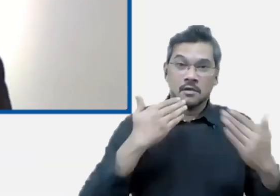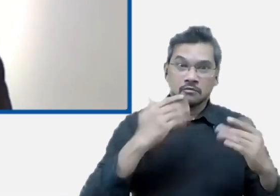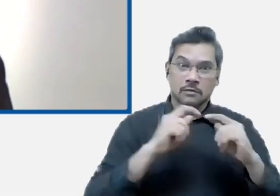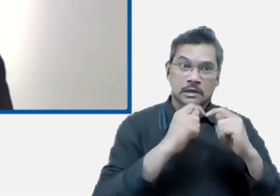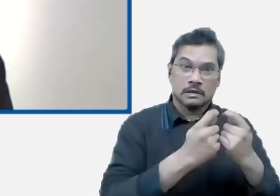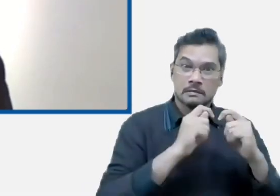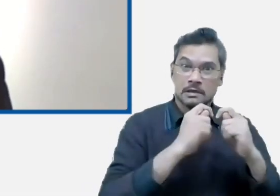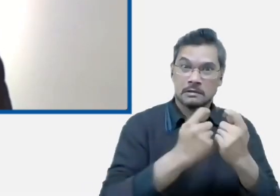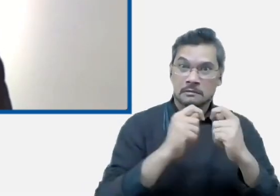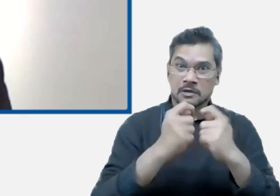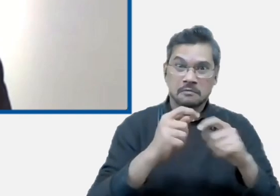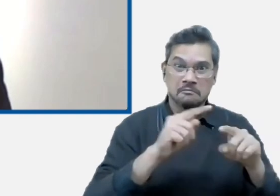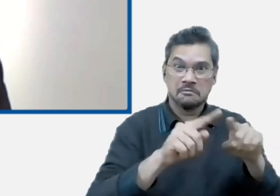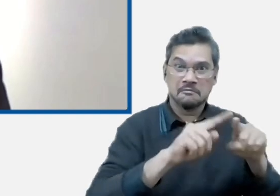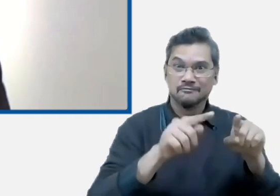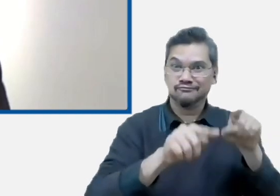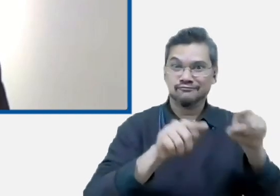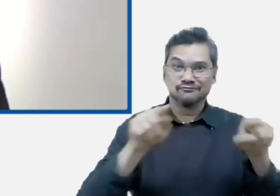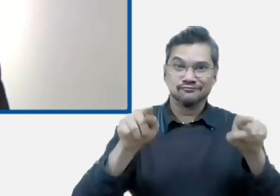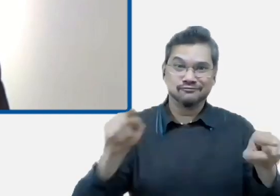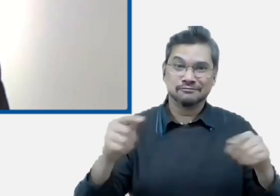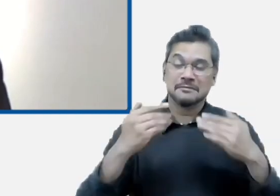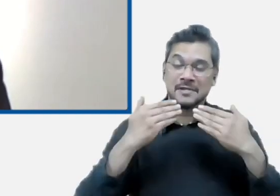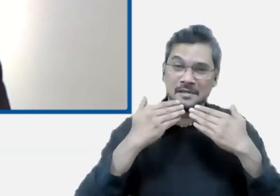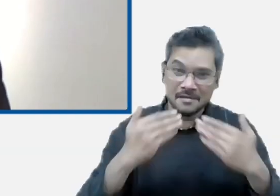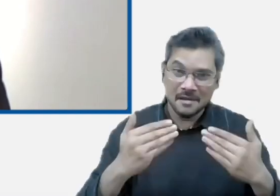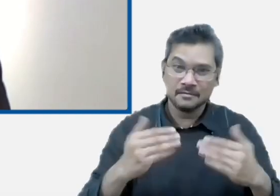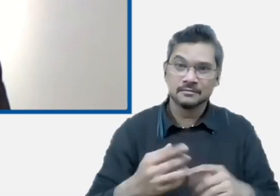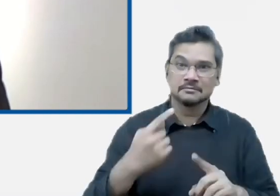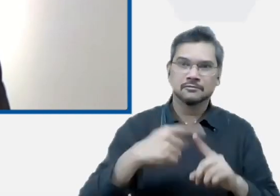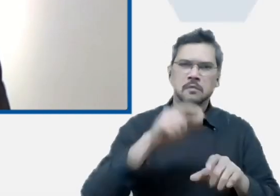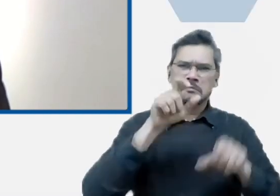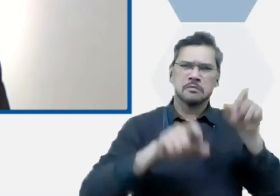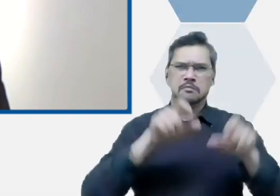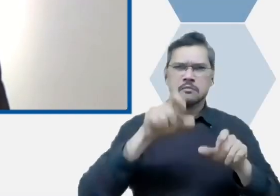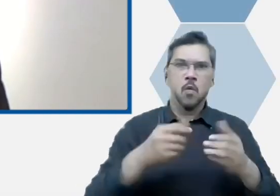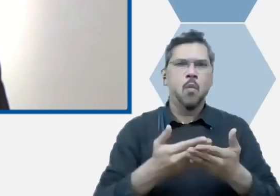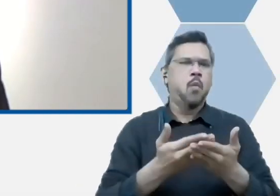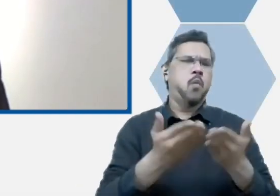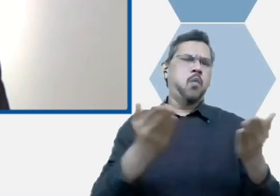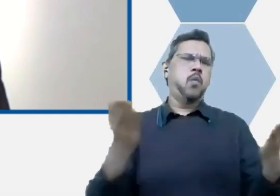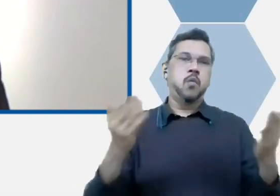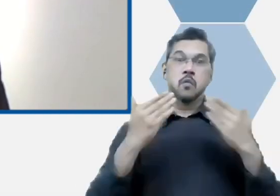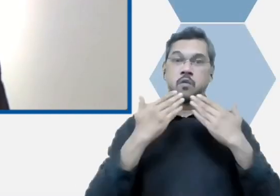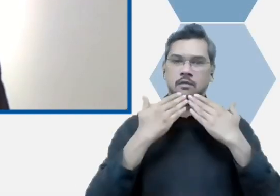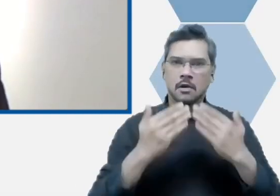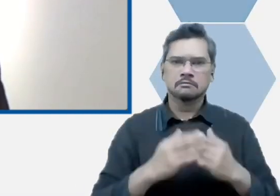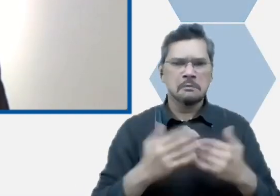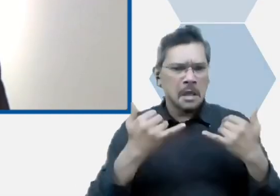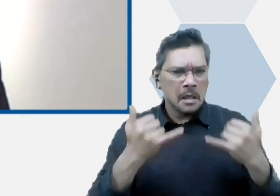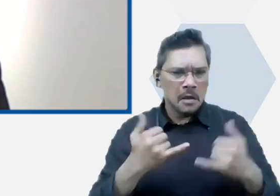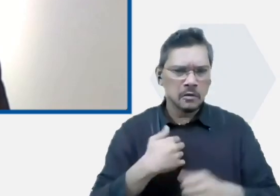you. Right now, I have not seen any further input coming from the Q&A box from